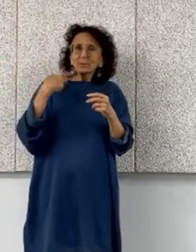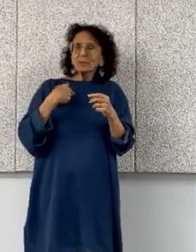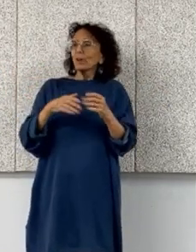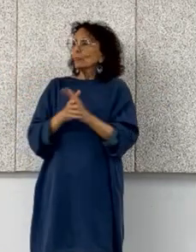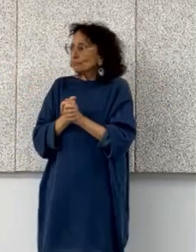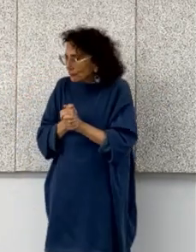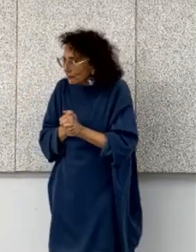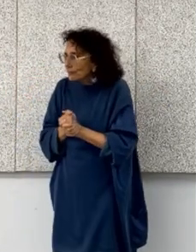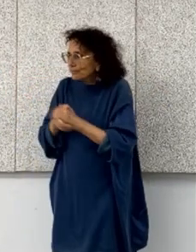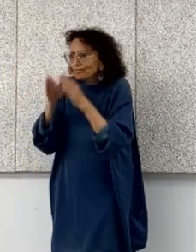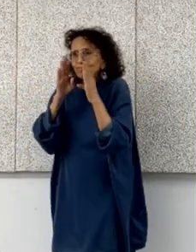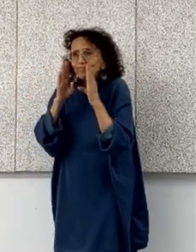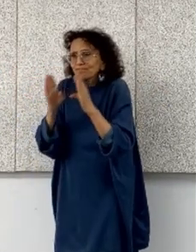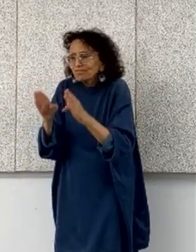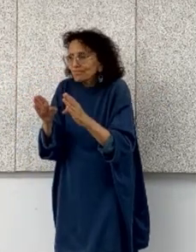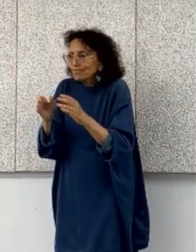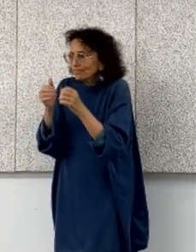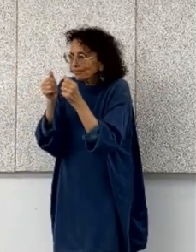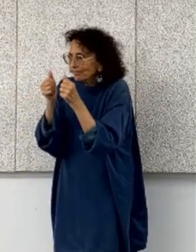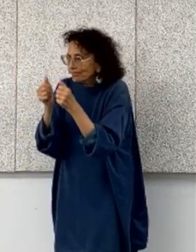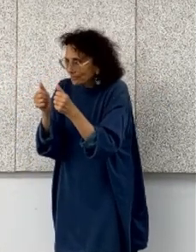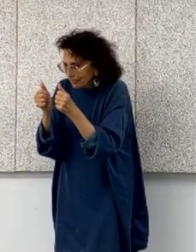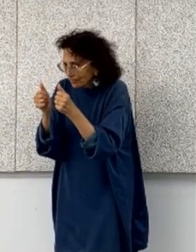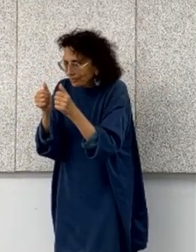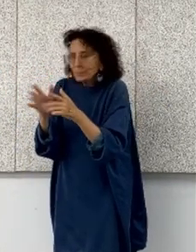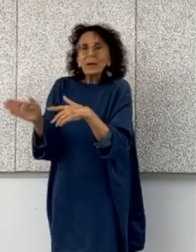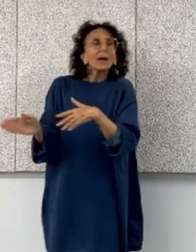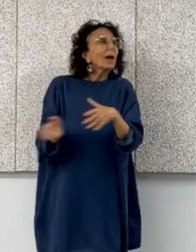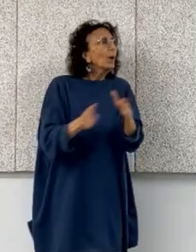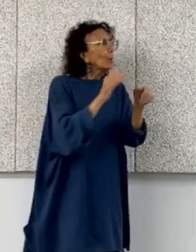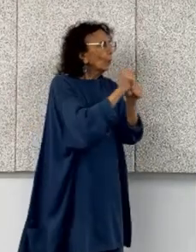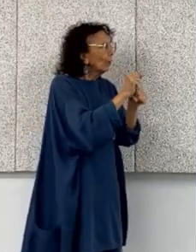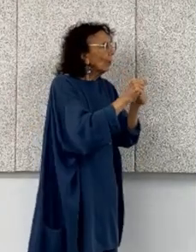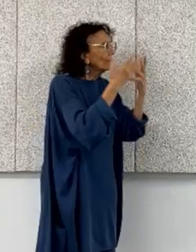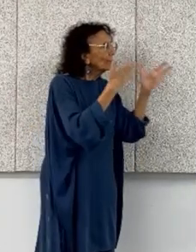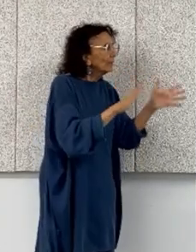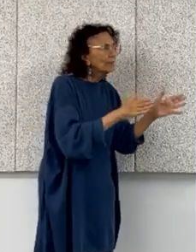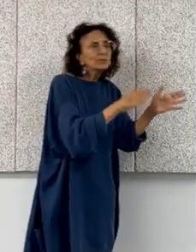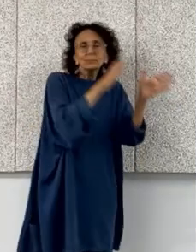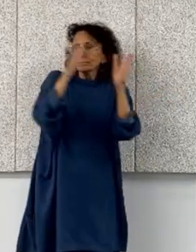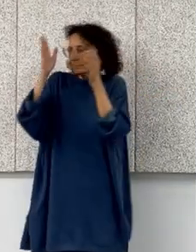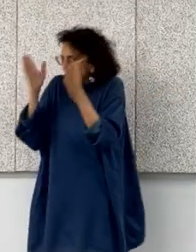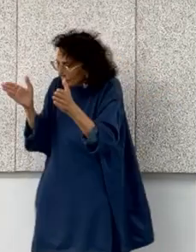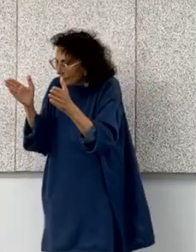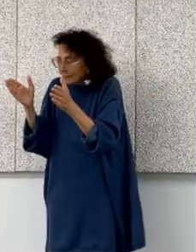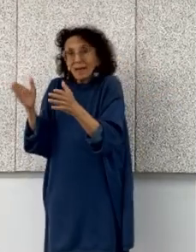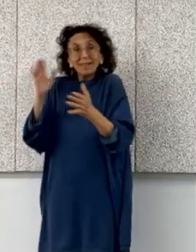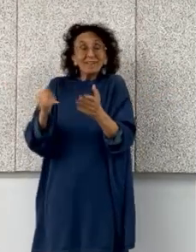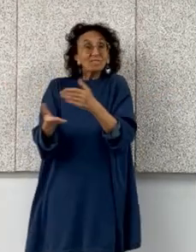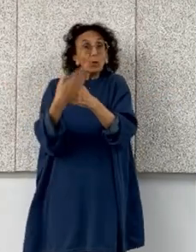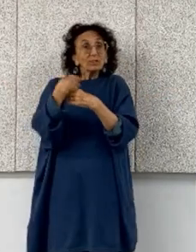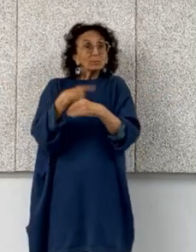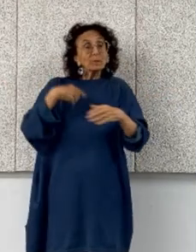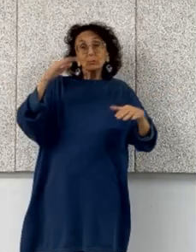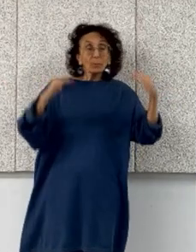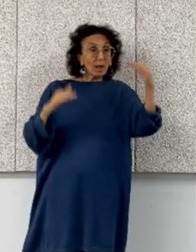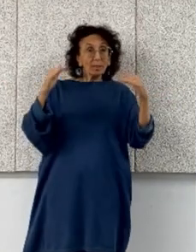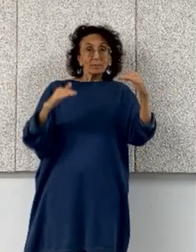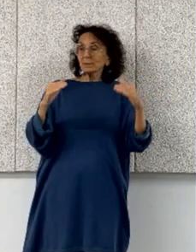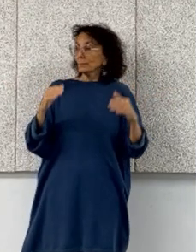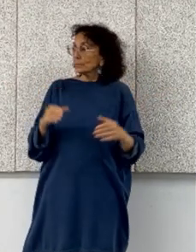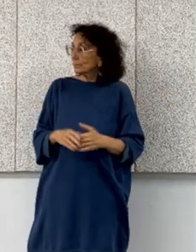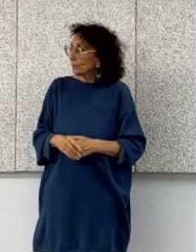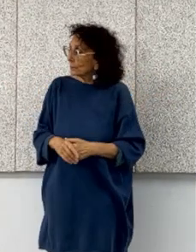version. Mm-hmm. So that is, that forces me to find a kind of balance, I would say. Mm-hmm. Yeah. I would just add